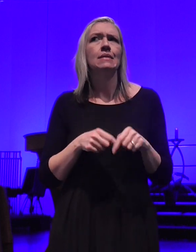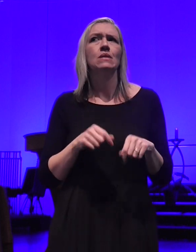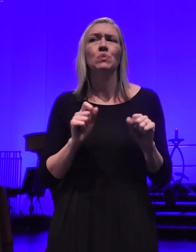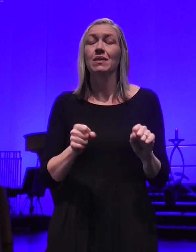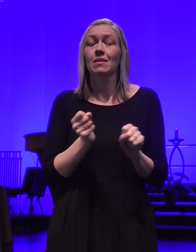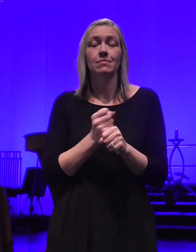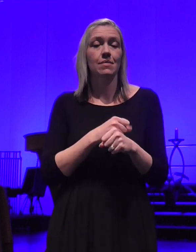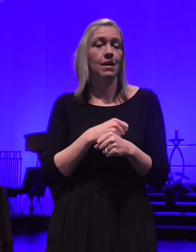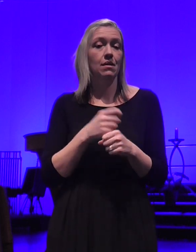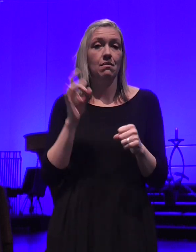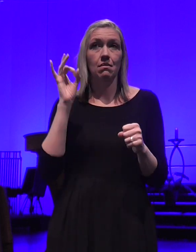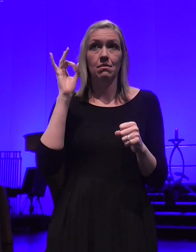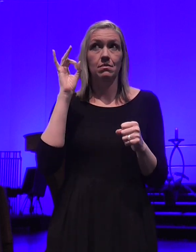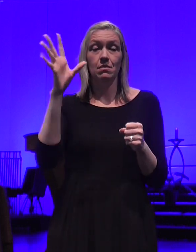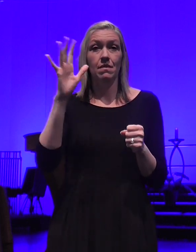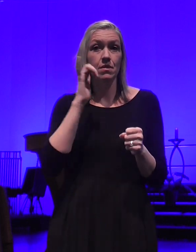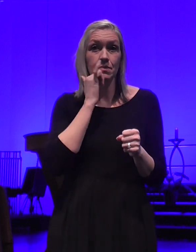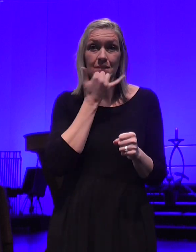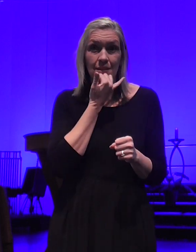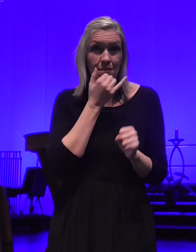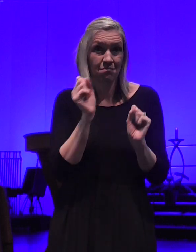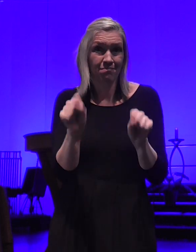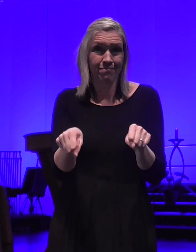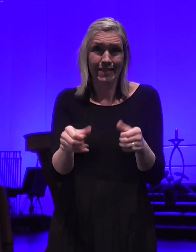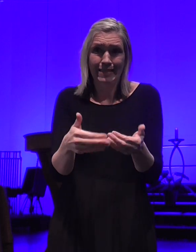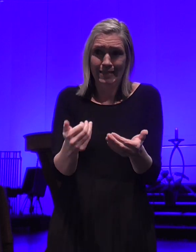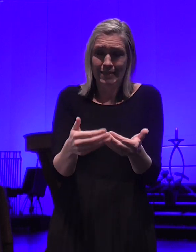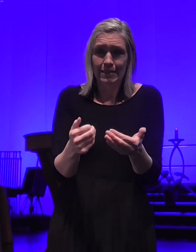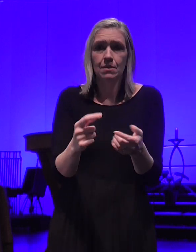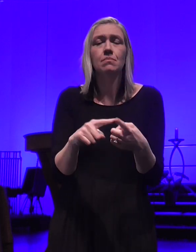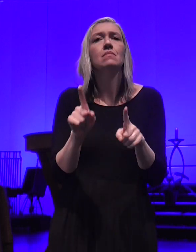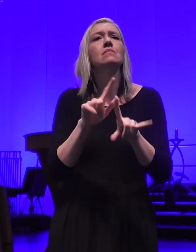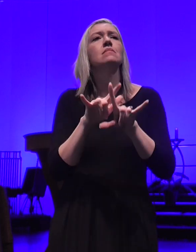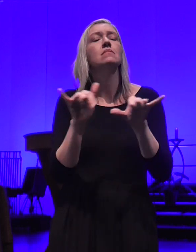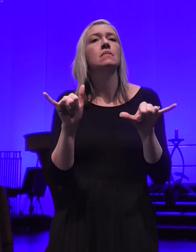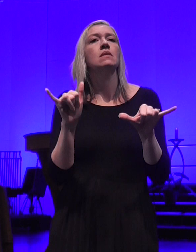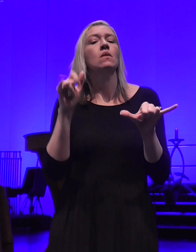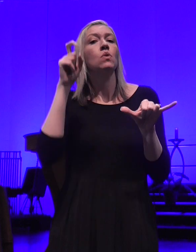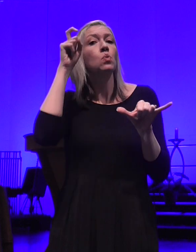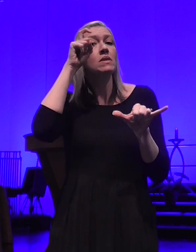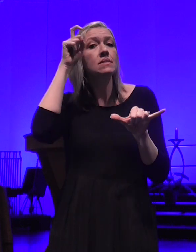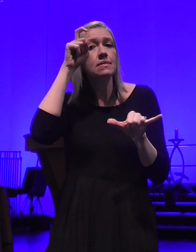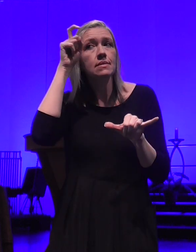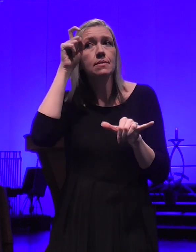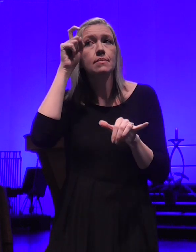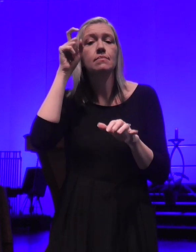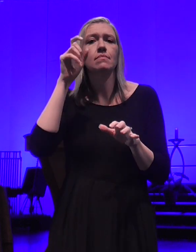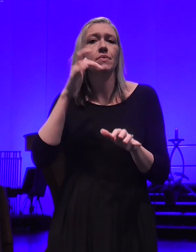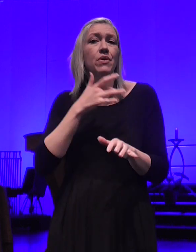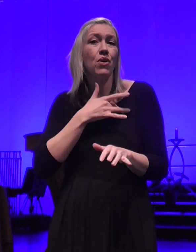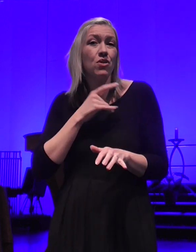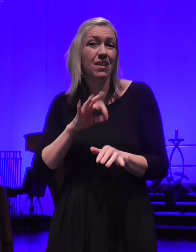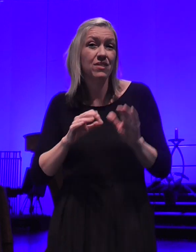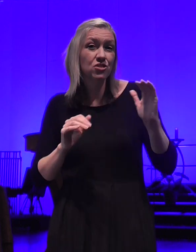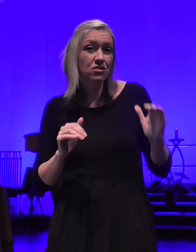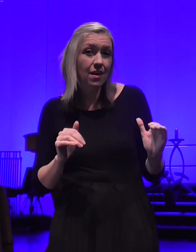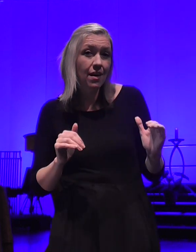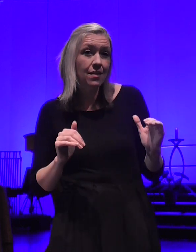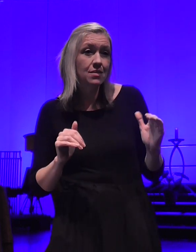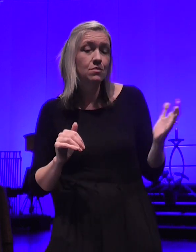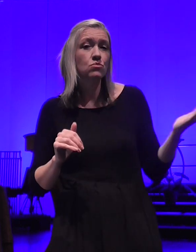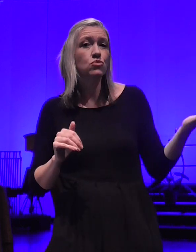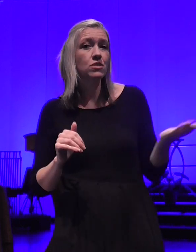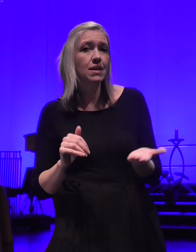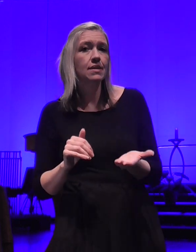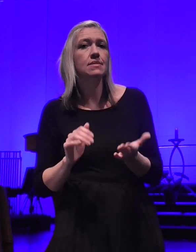a terrible mistake. And yet there is the wisdom at the heart of a child that